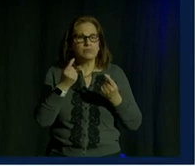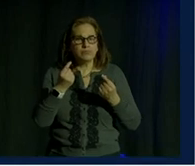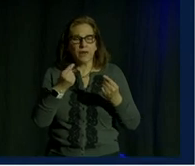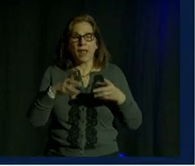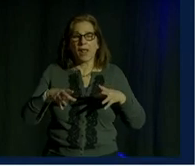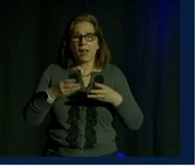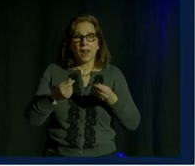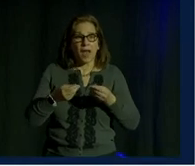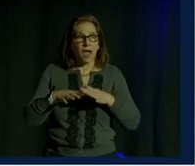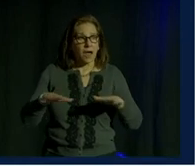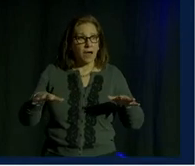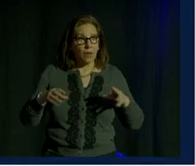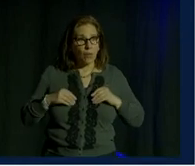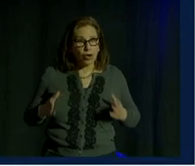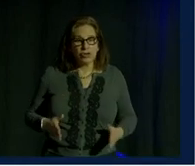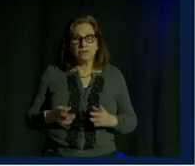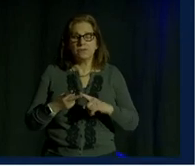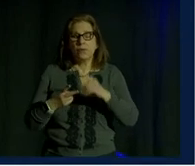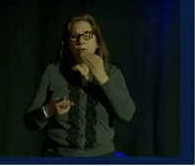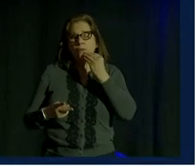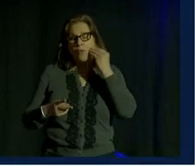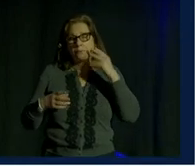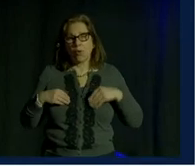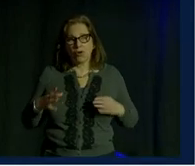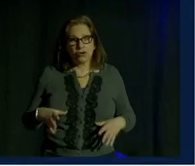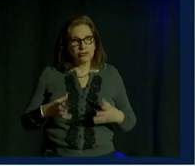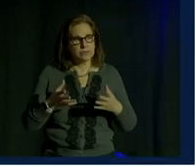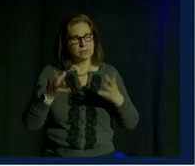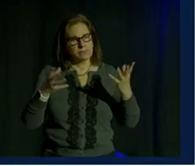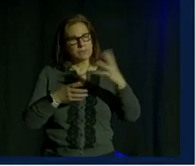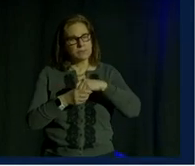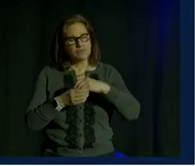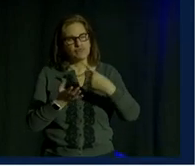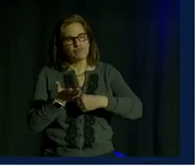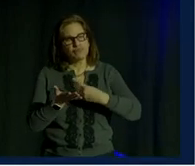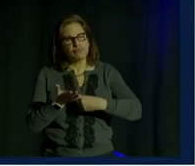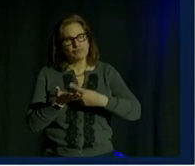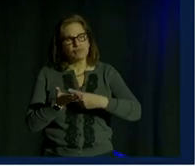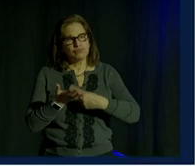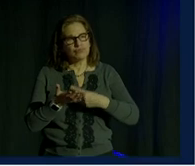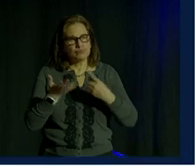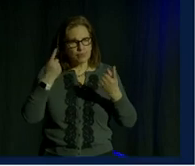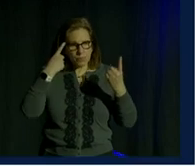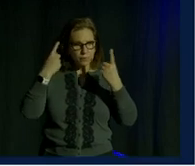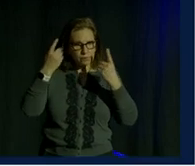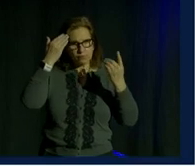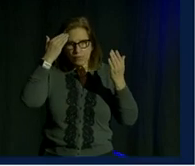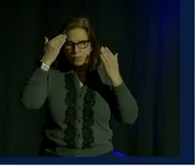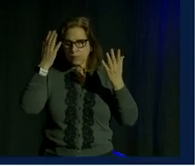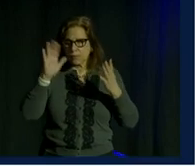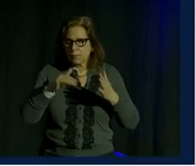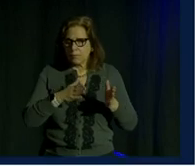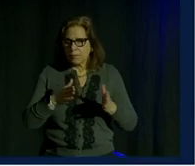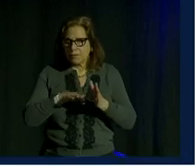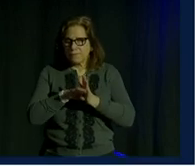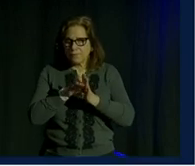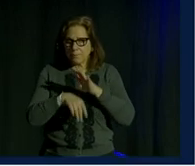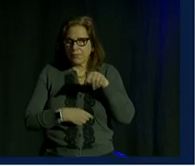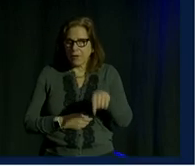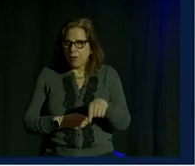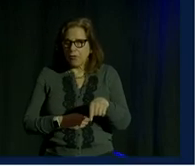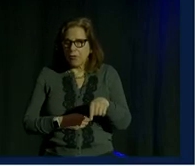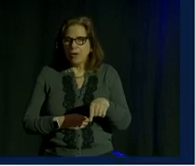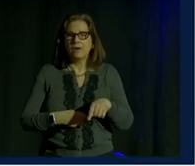continue our planning efforts in the area. So with that, I thank you all. I look forward